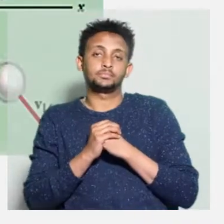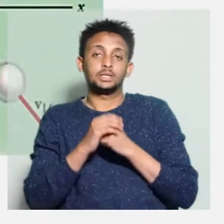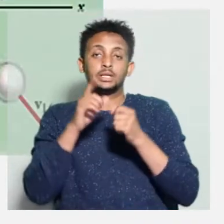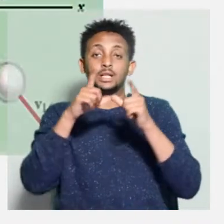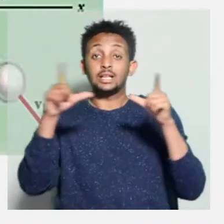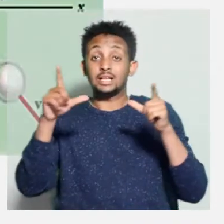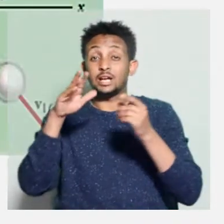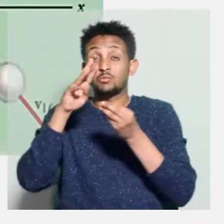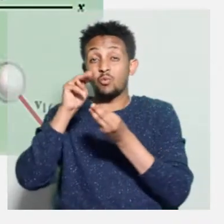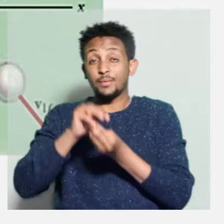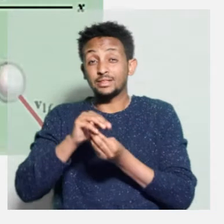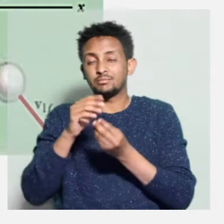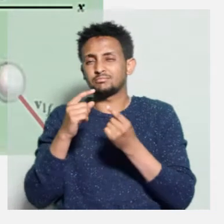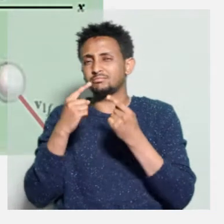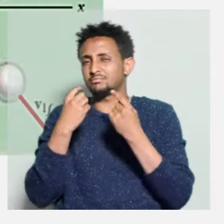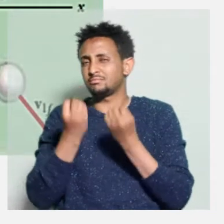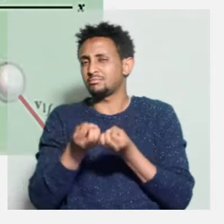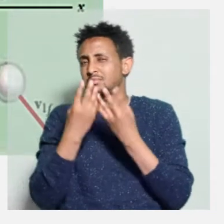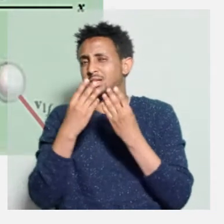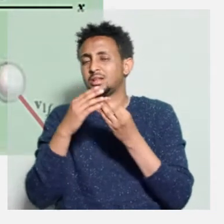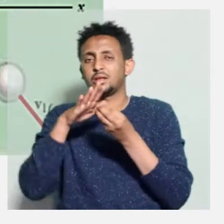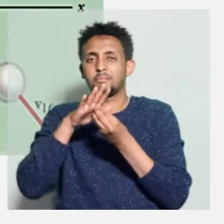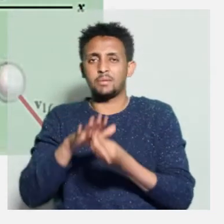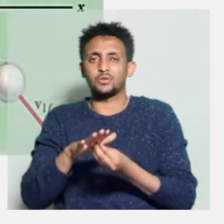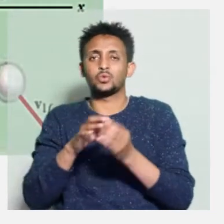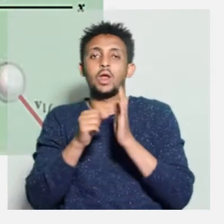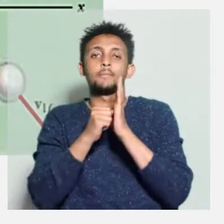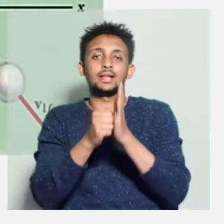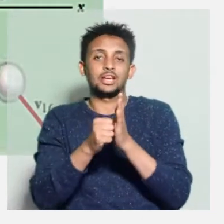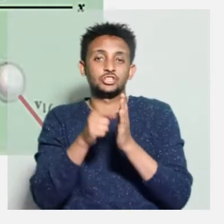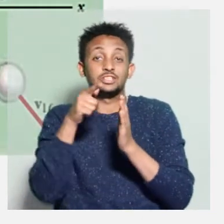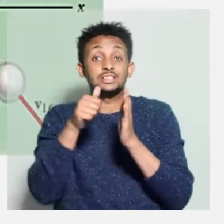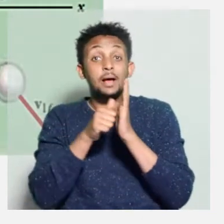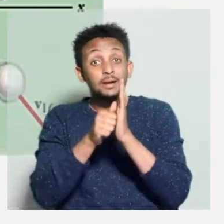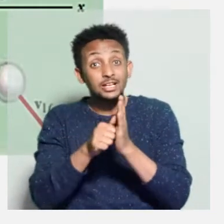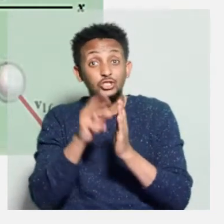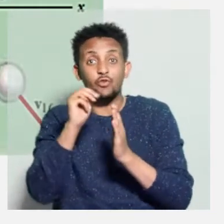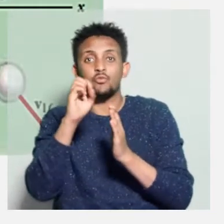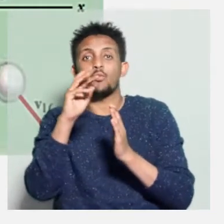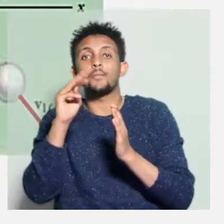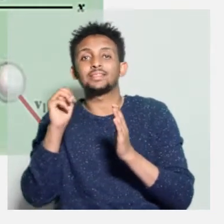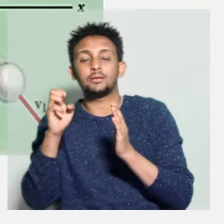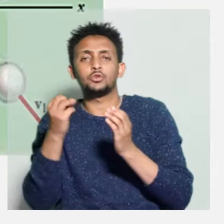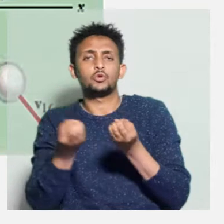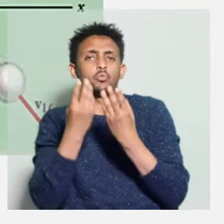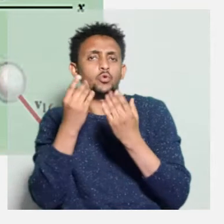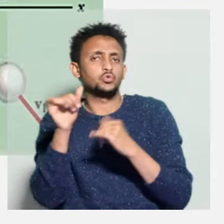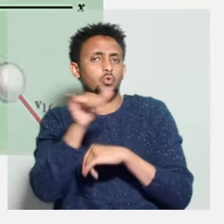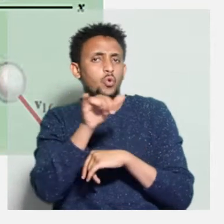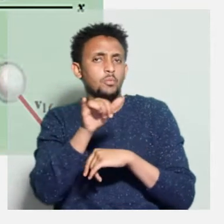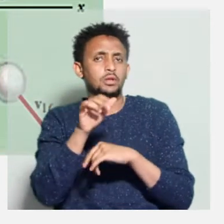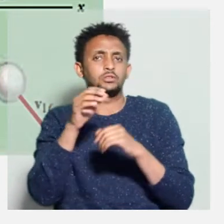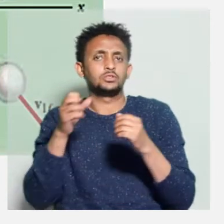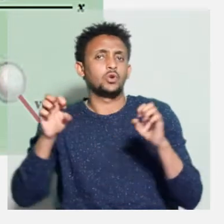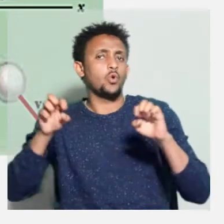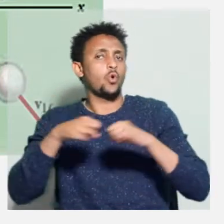Linear momentum has many impacts or applications. Among the applications of momentum, the most common is